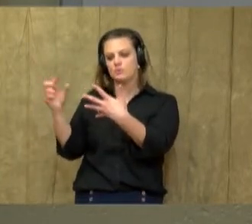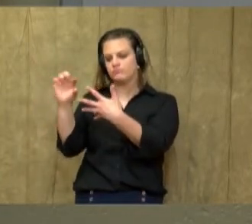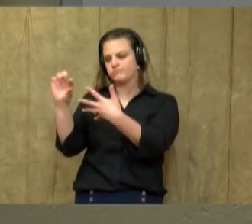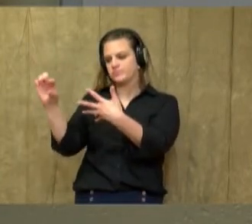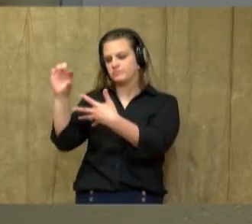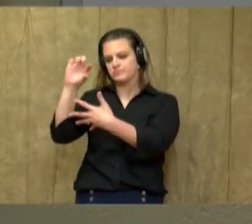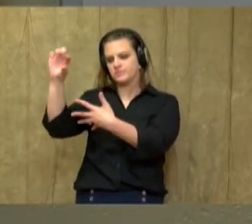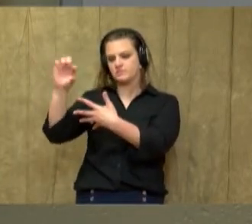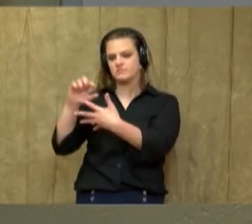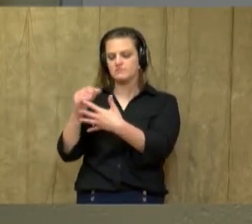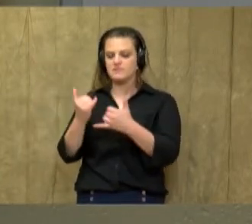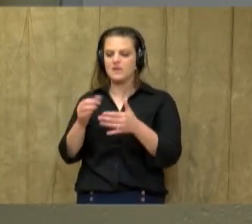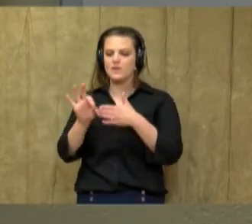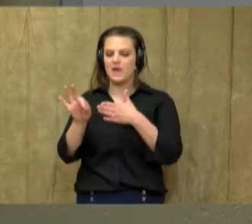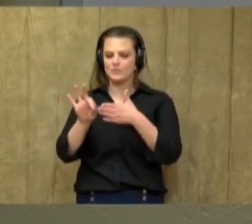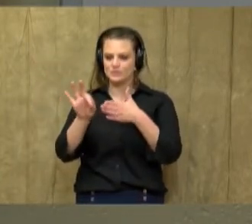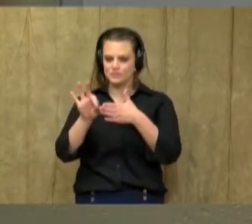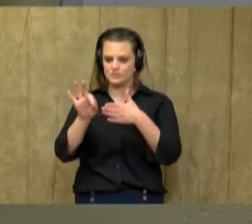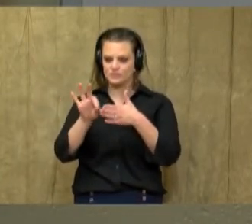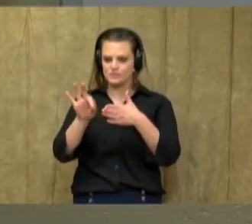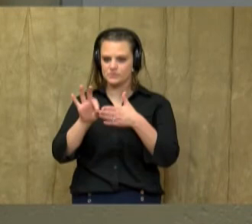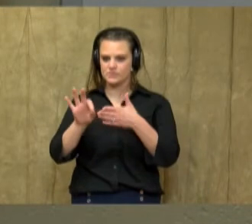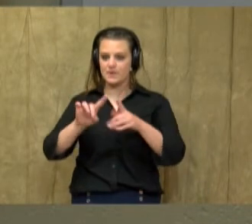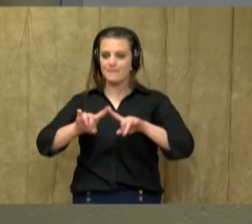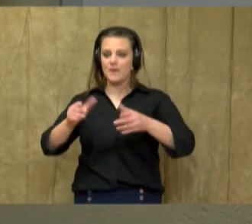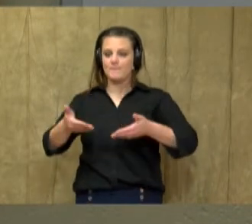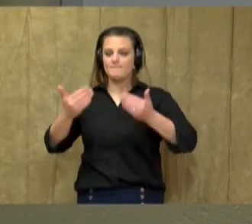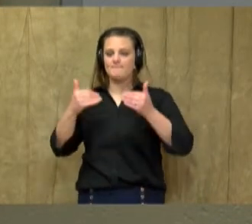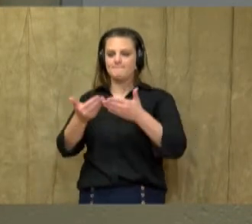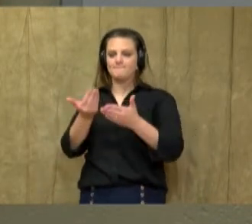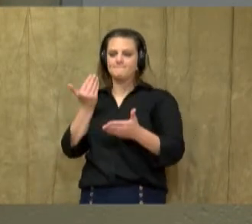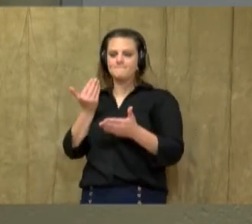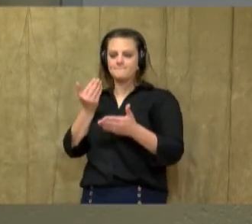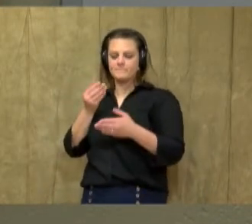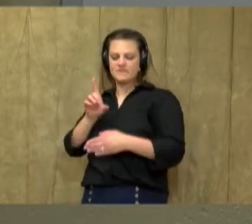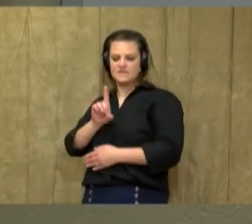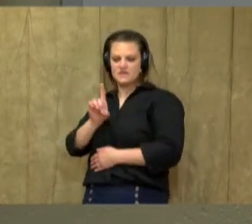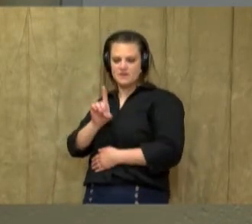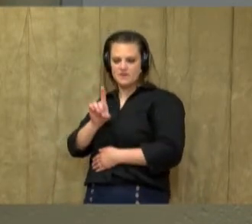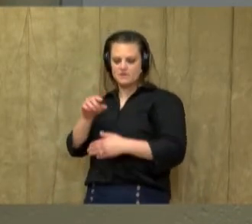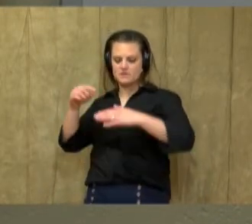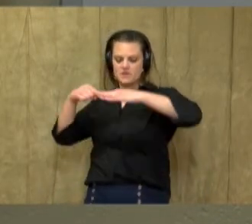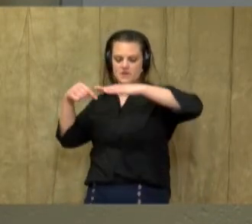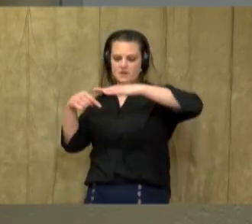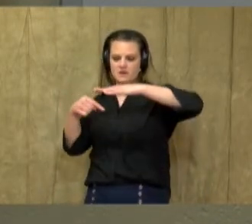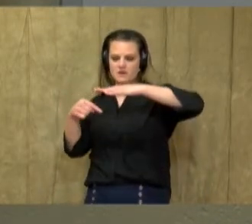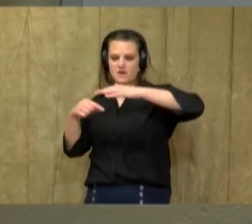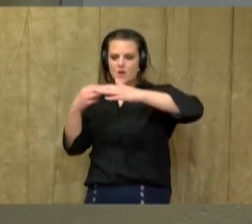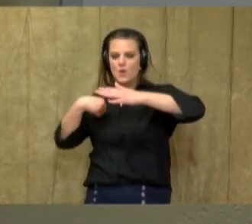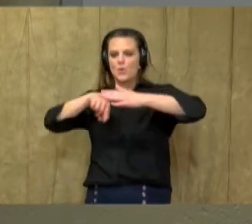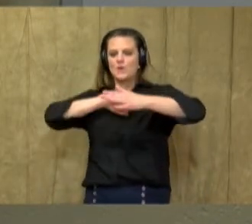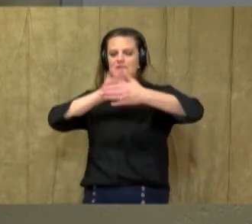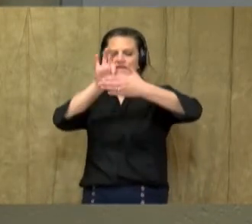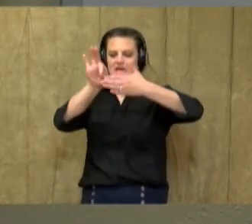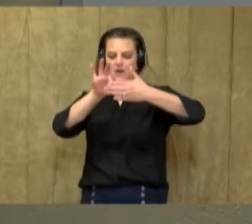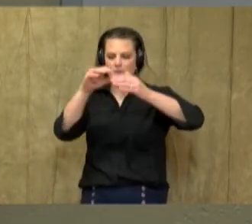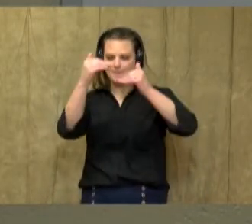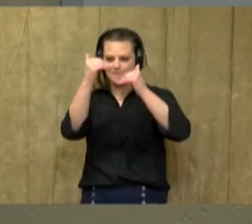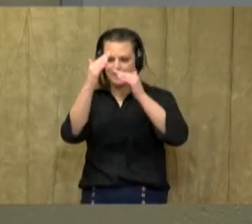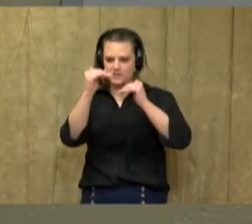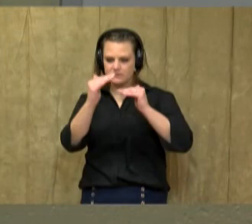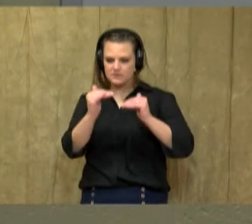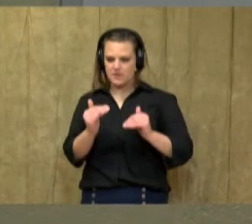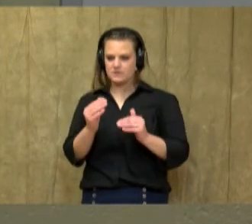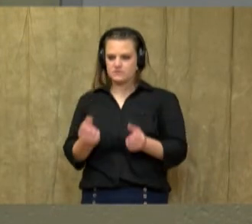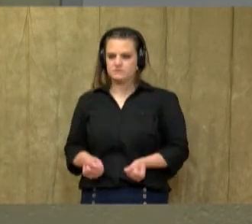Now we're going to count. The first thing we're going to do to get our denominator is we're going to count all the boxes we see.